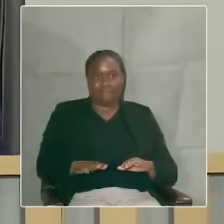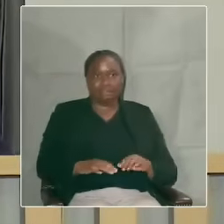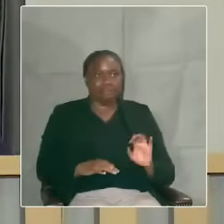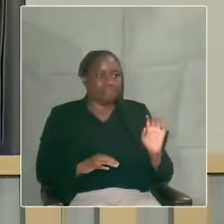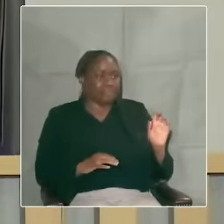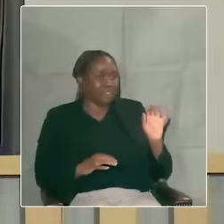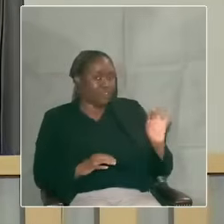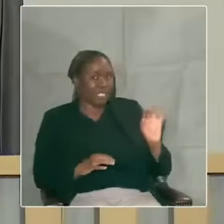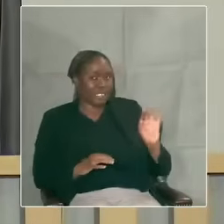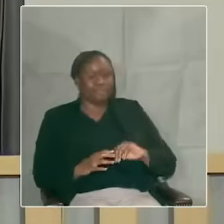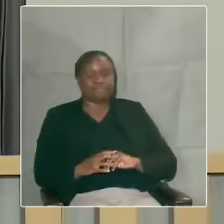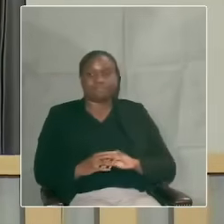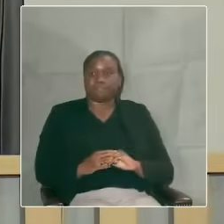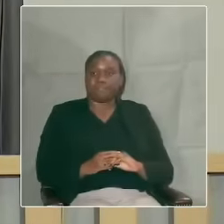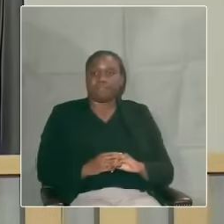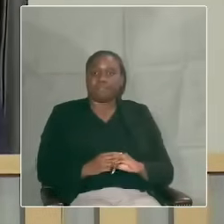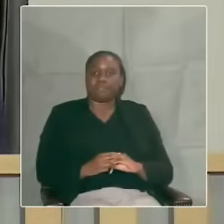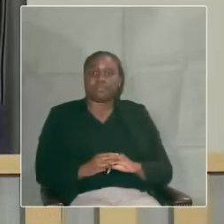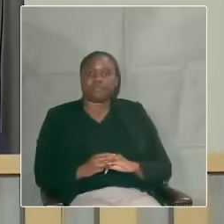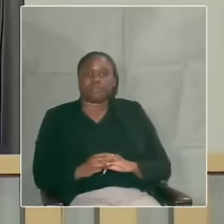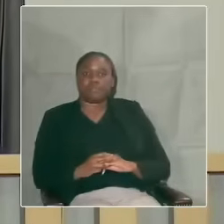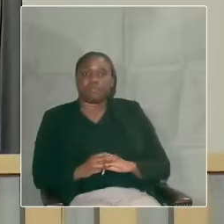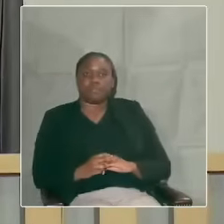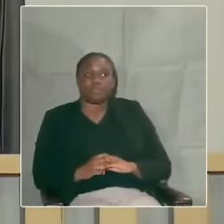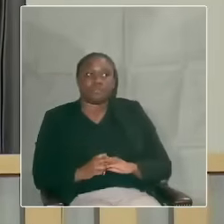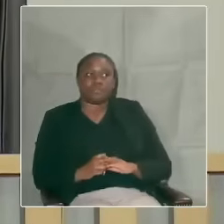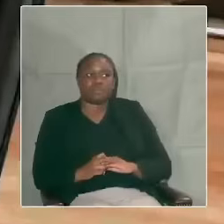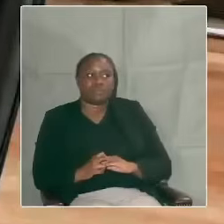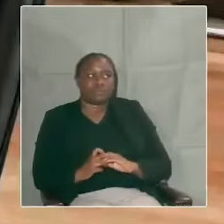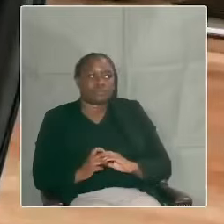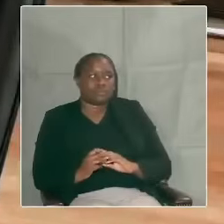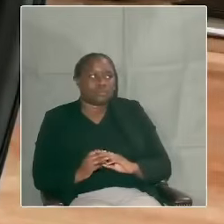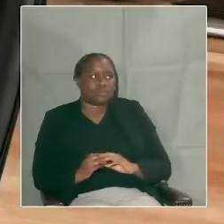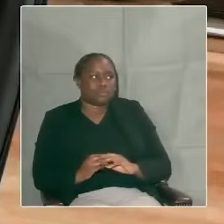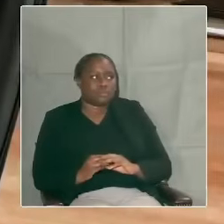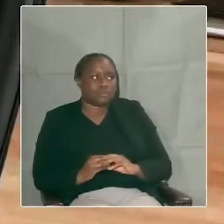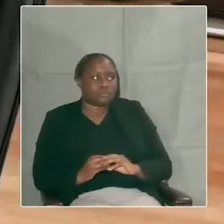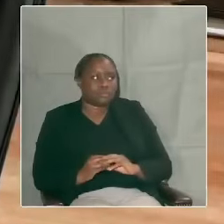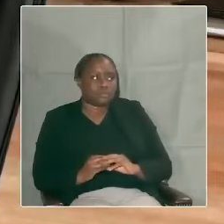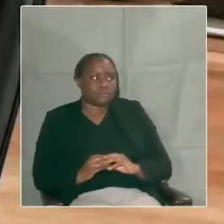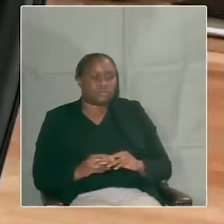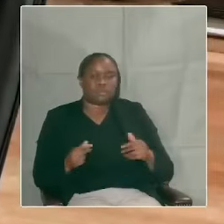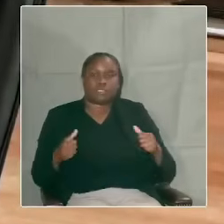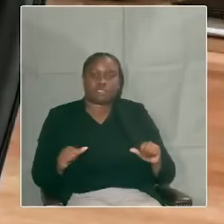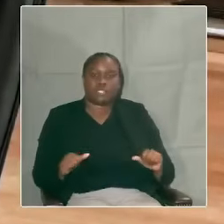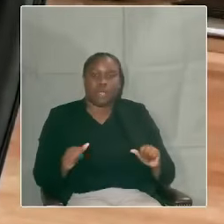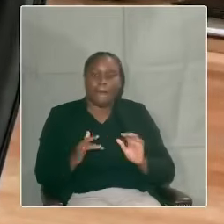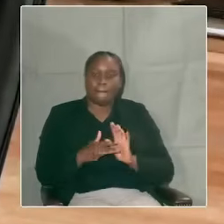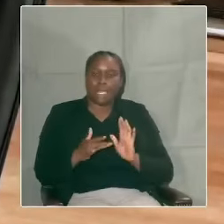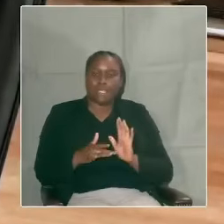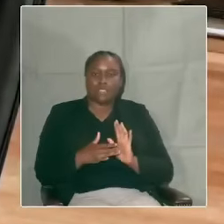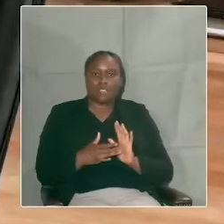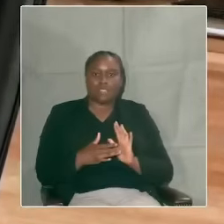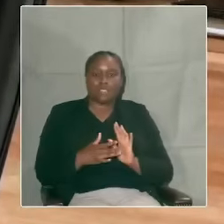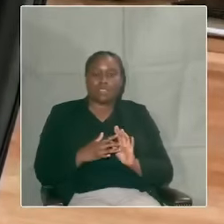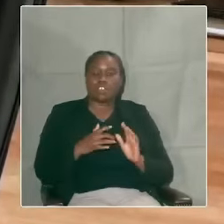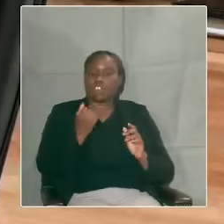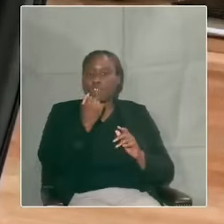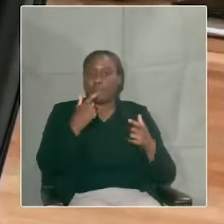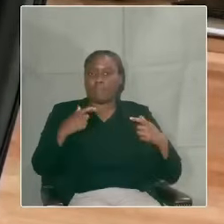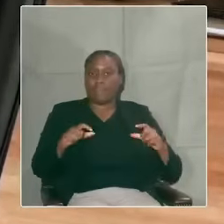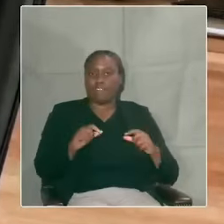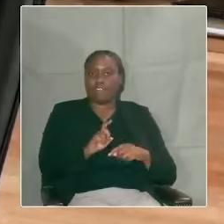That's correct, Commissioners. Right. And if we can then turn to